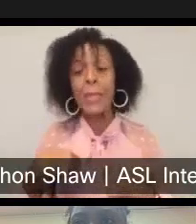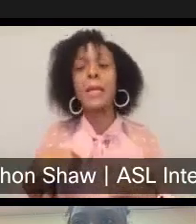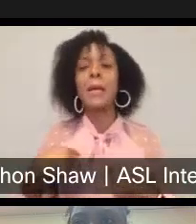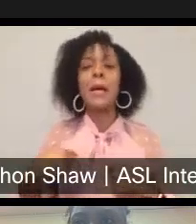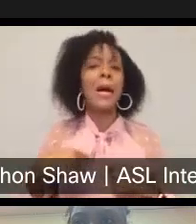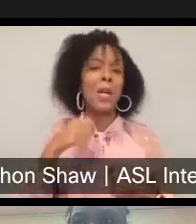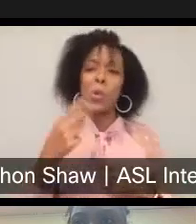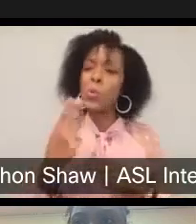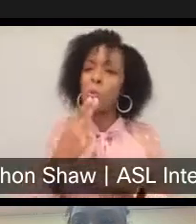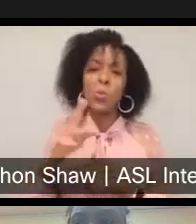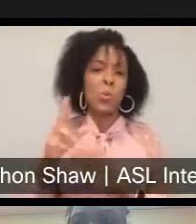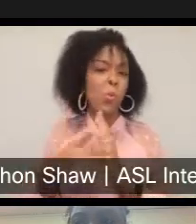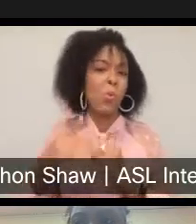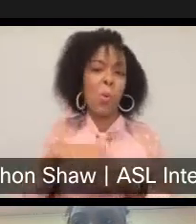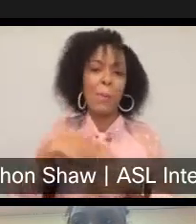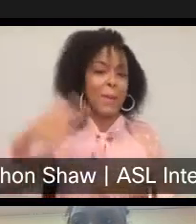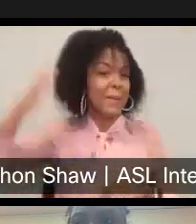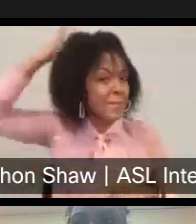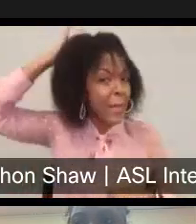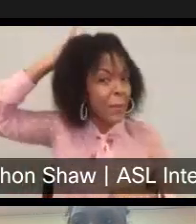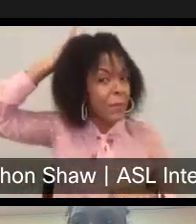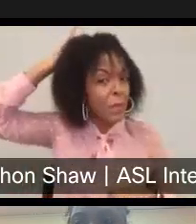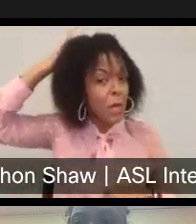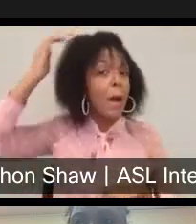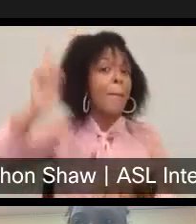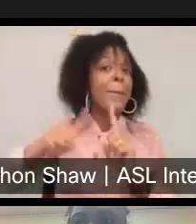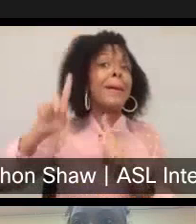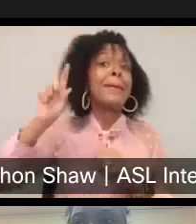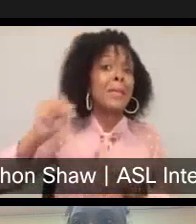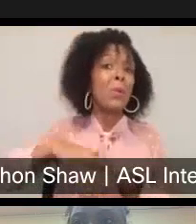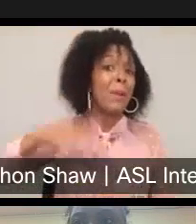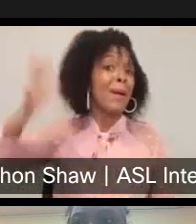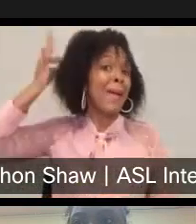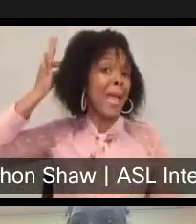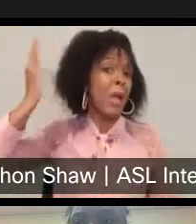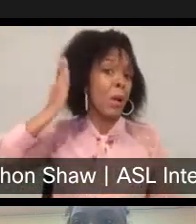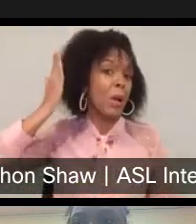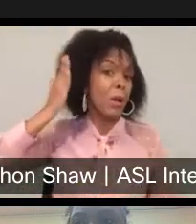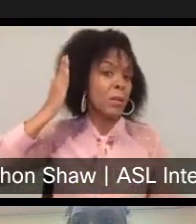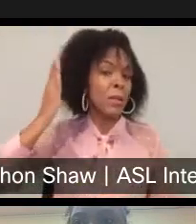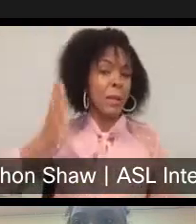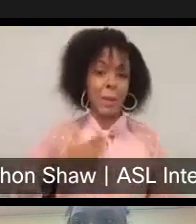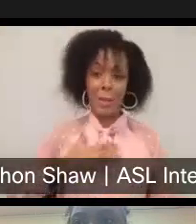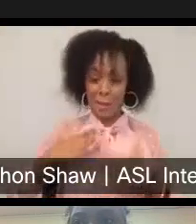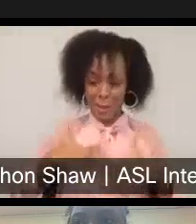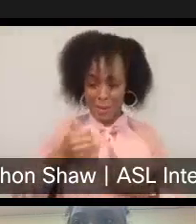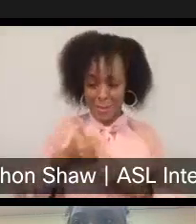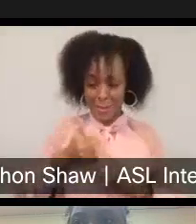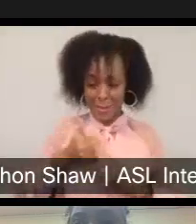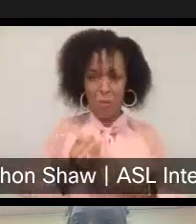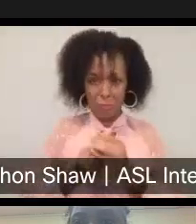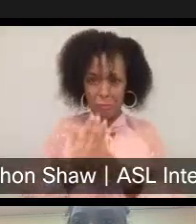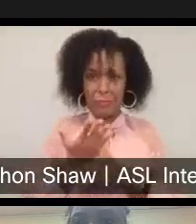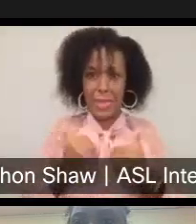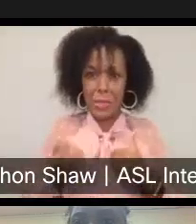is my body secretes oil. So I don't need you to oil my scalp. So everybody doesn't need